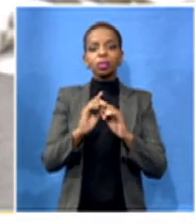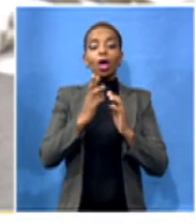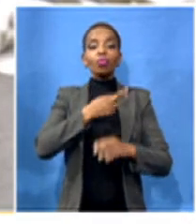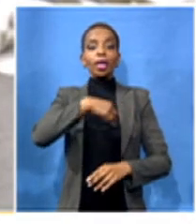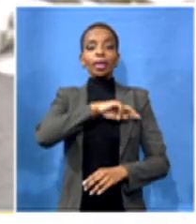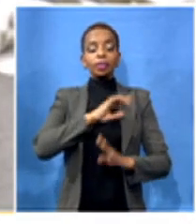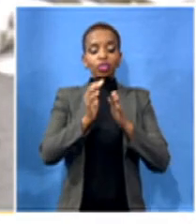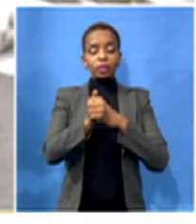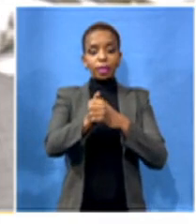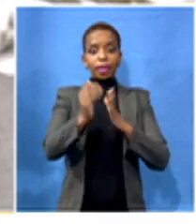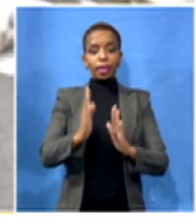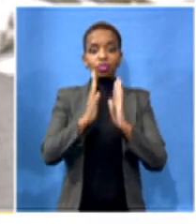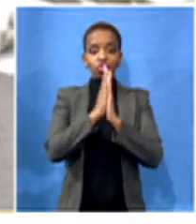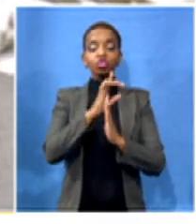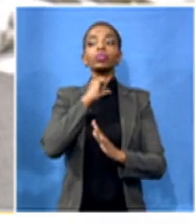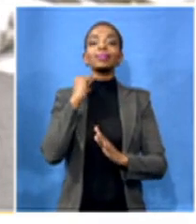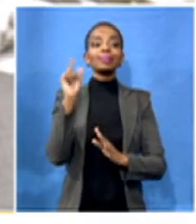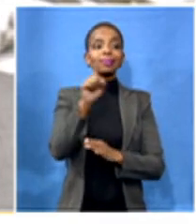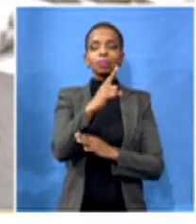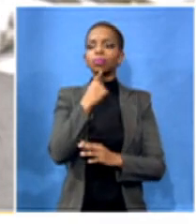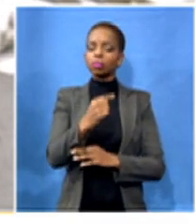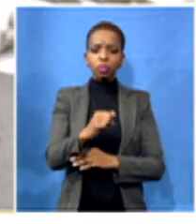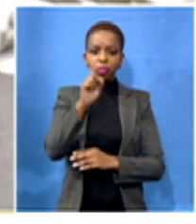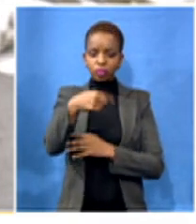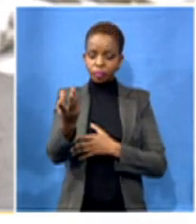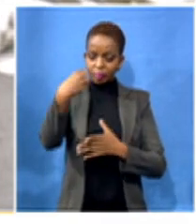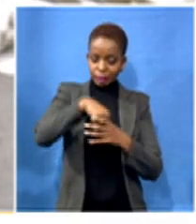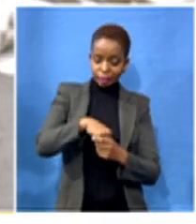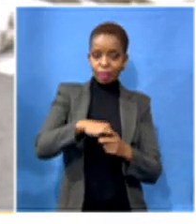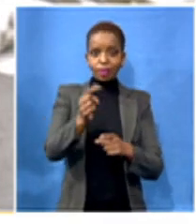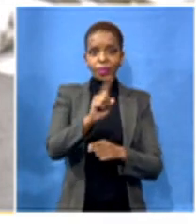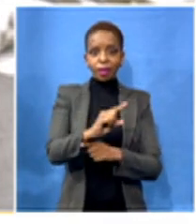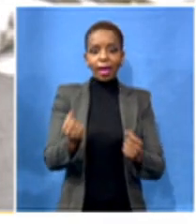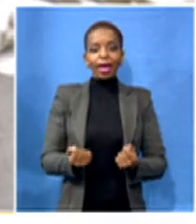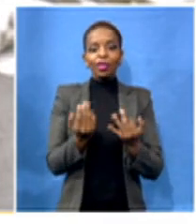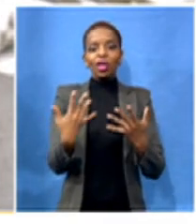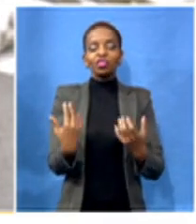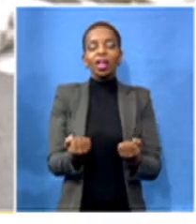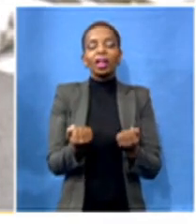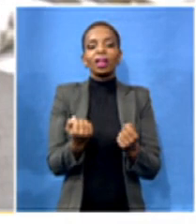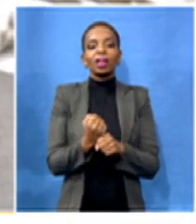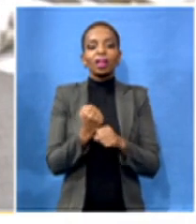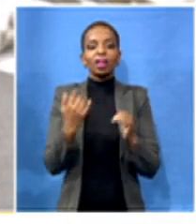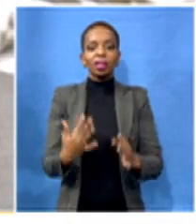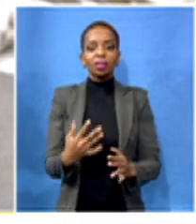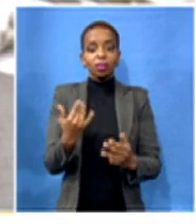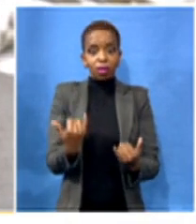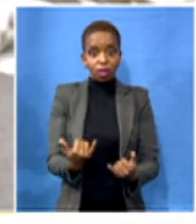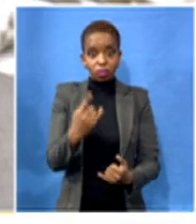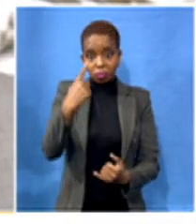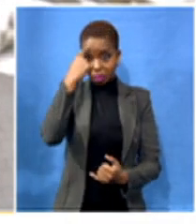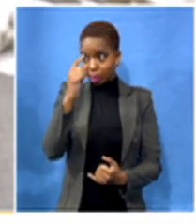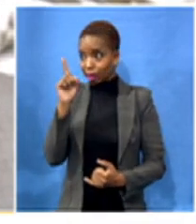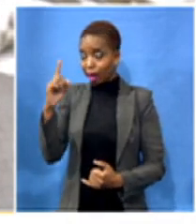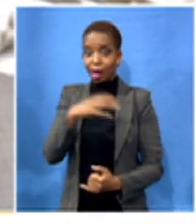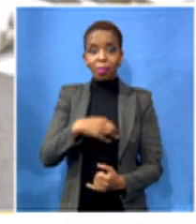as essential services, and now they are. I mean, do you think that this was pressure on the president and he had to bow to